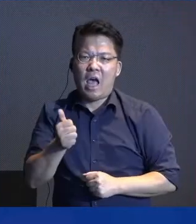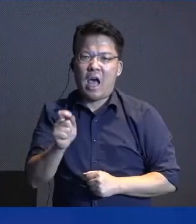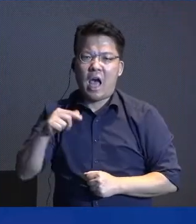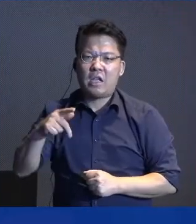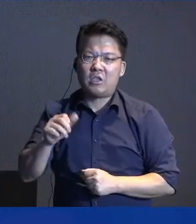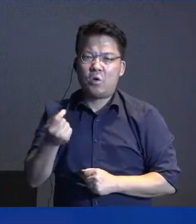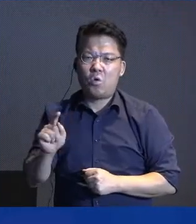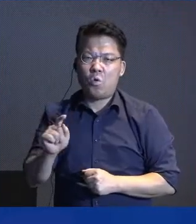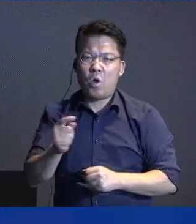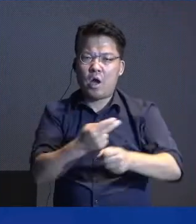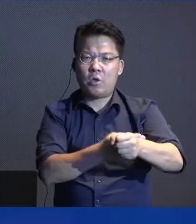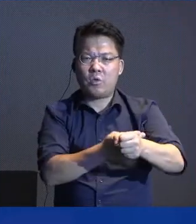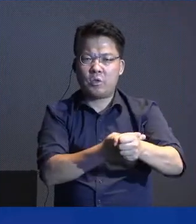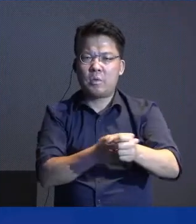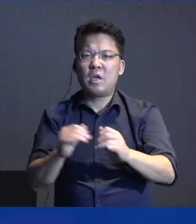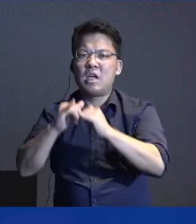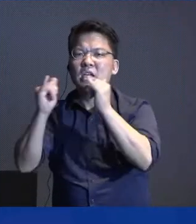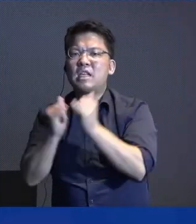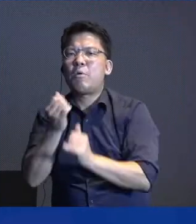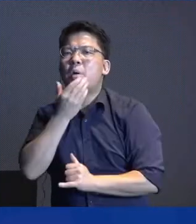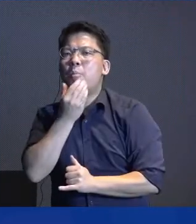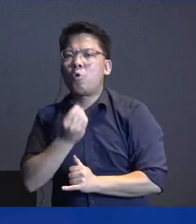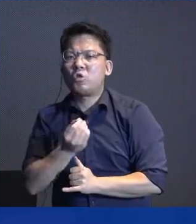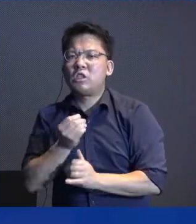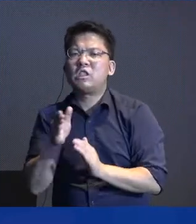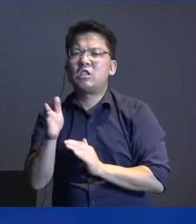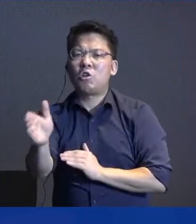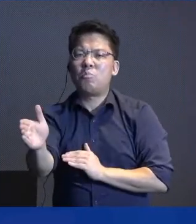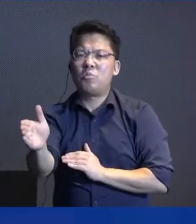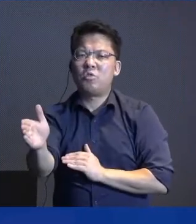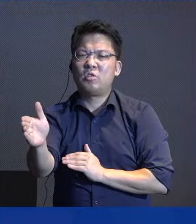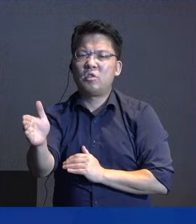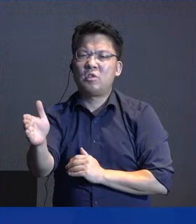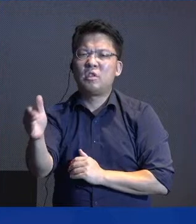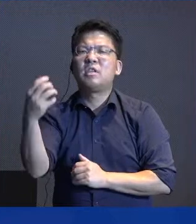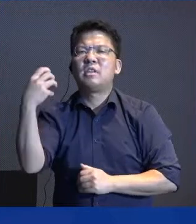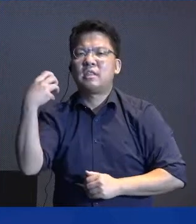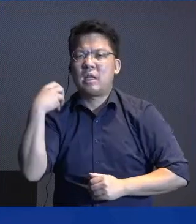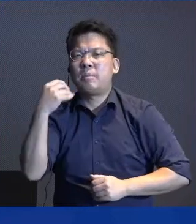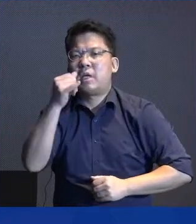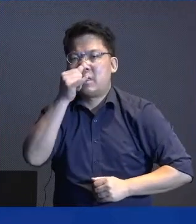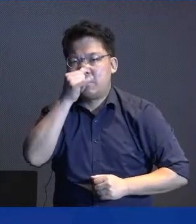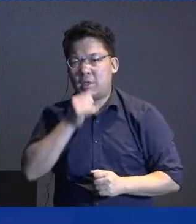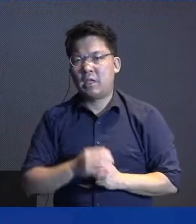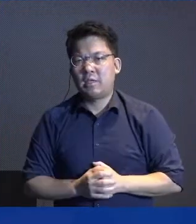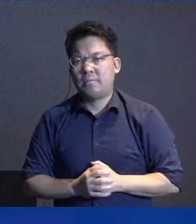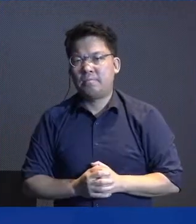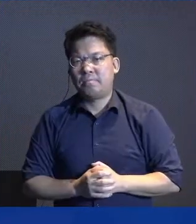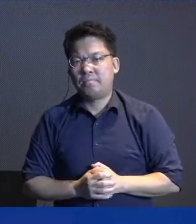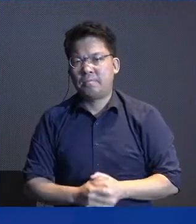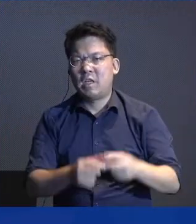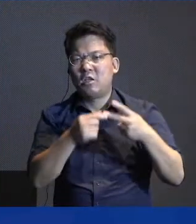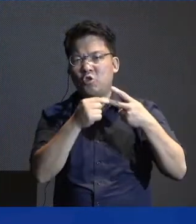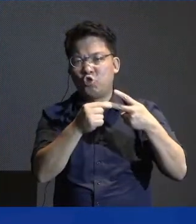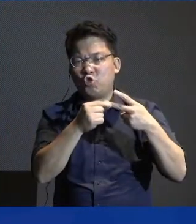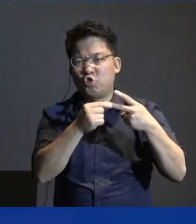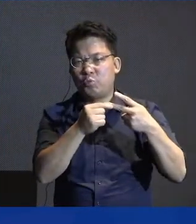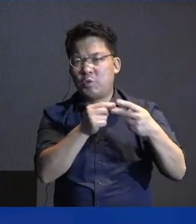Seoul, Korea. So let's welcome the second presenter, Professor Jung-Hwa Ha.